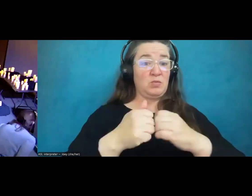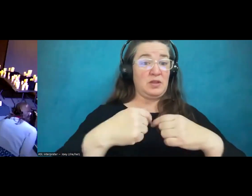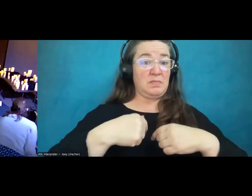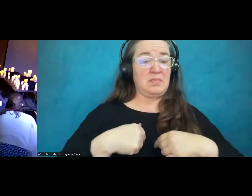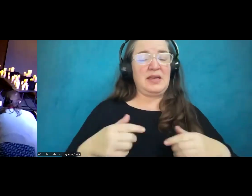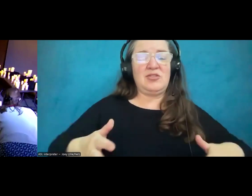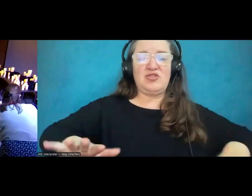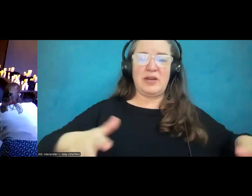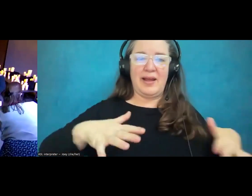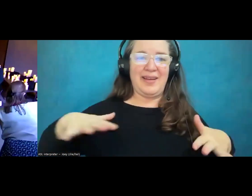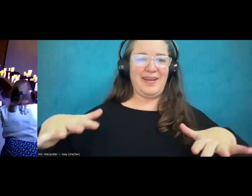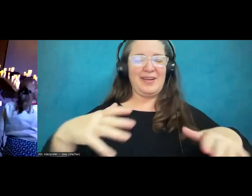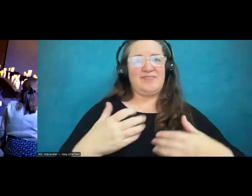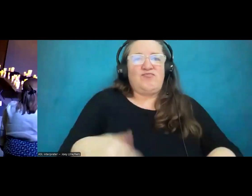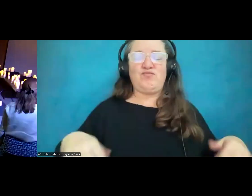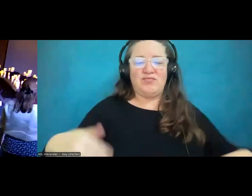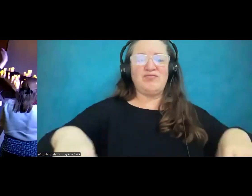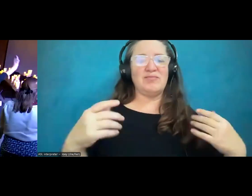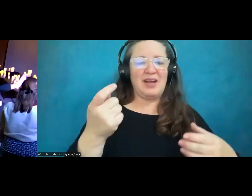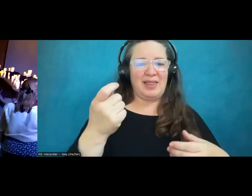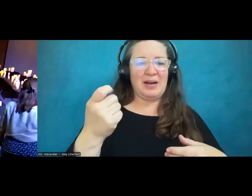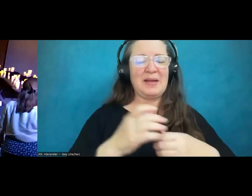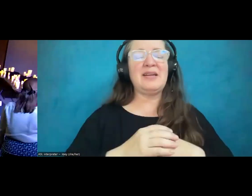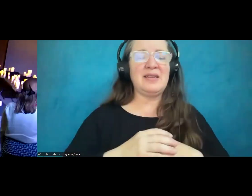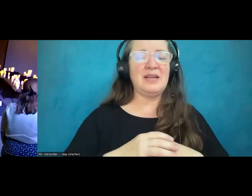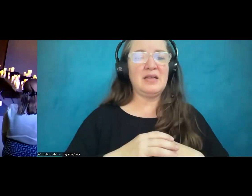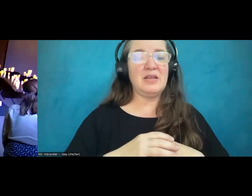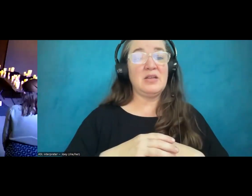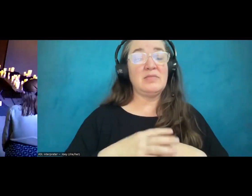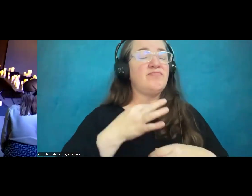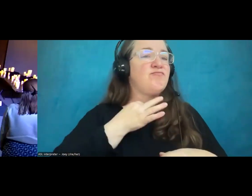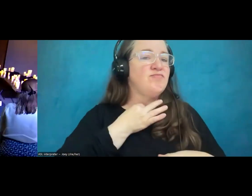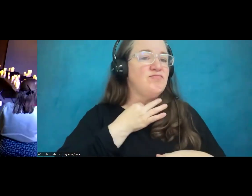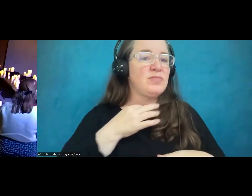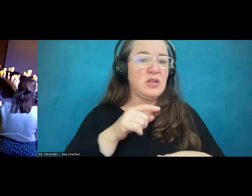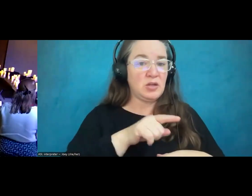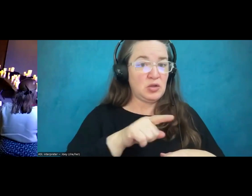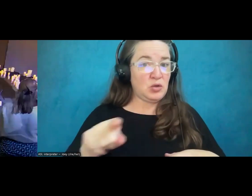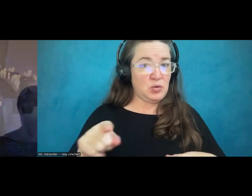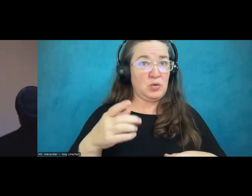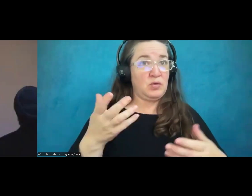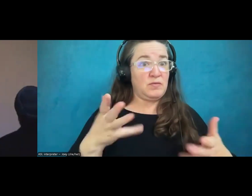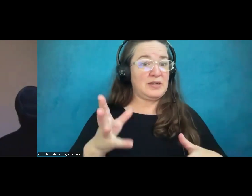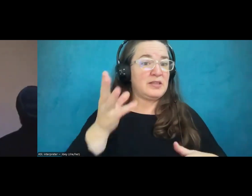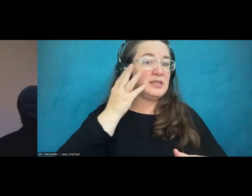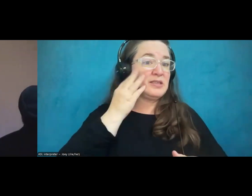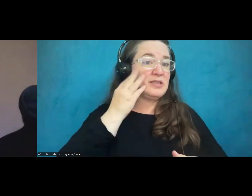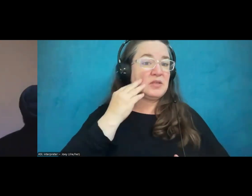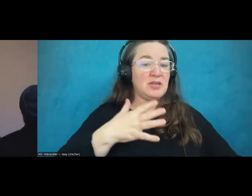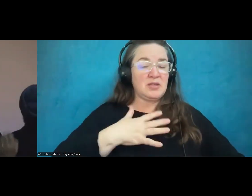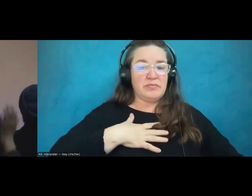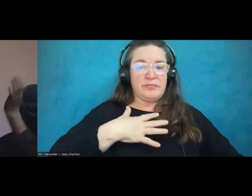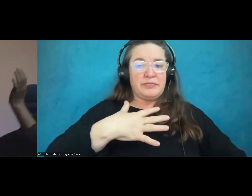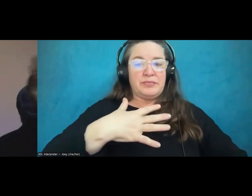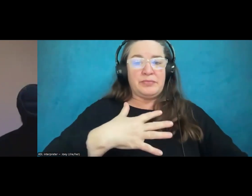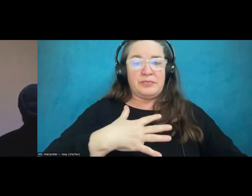I'm curious, raise your hand if you've done a diaphragmatic breath before.